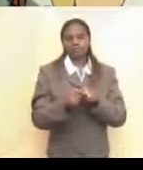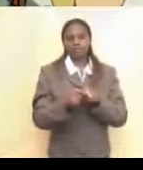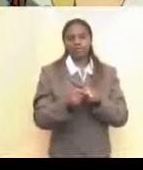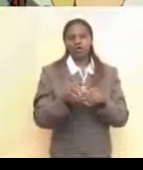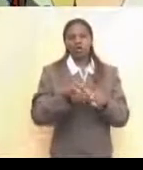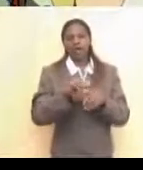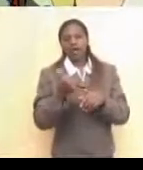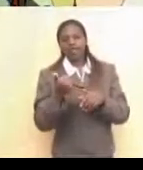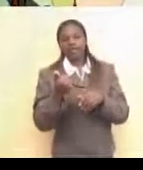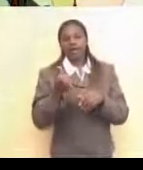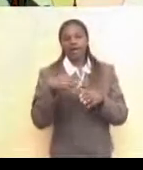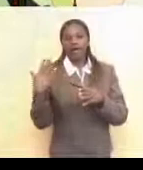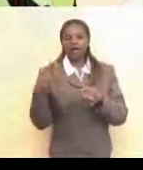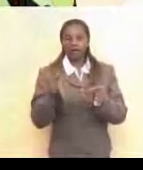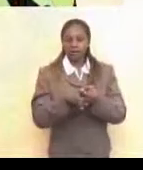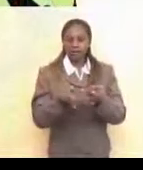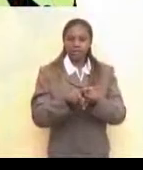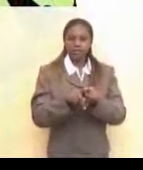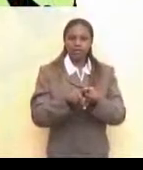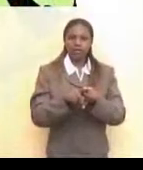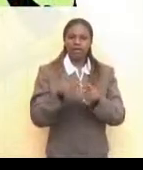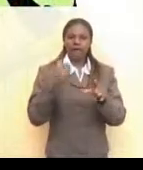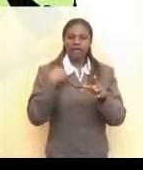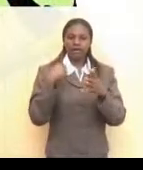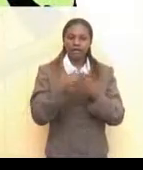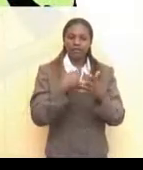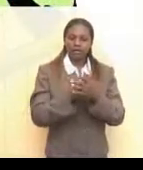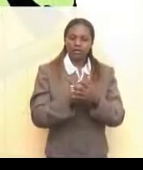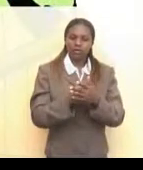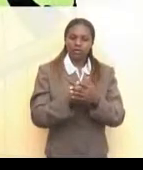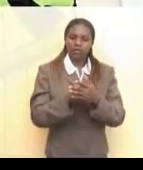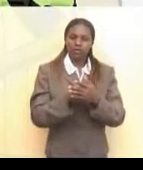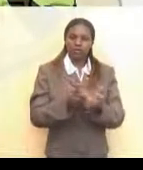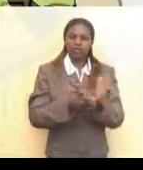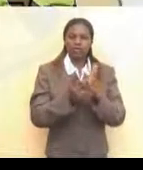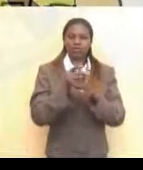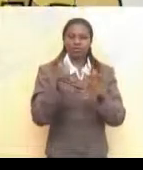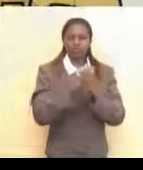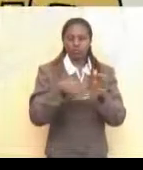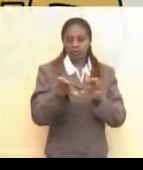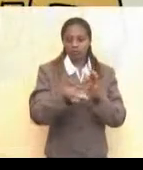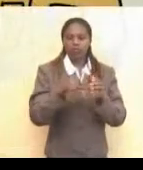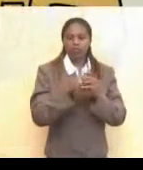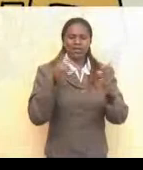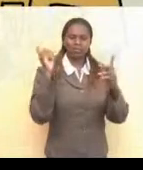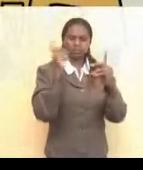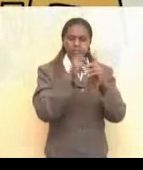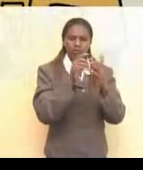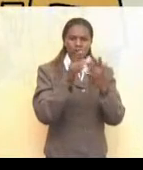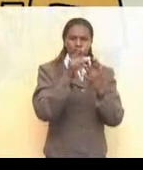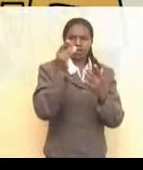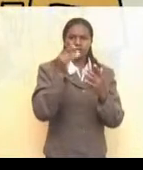On the other hand, the advocacy component is charged in developing advocacy strategies with a specific focus